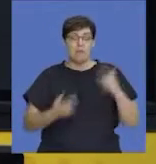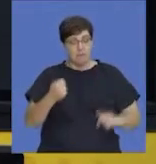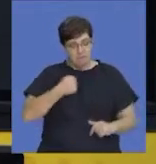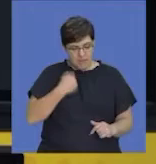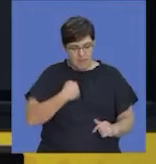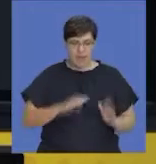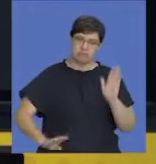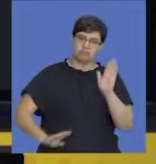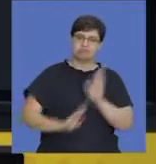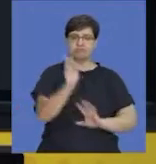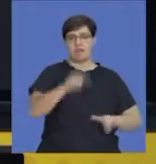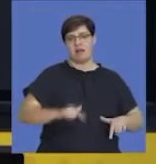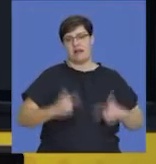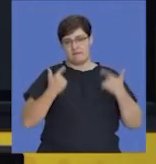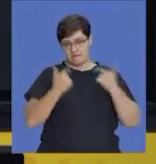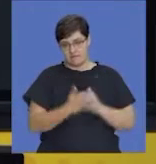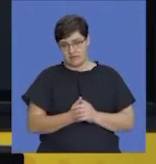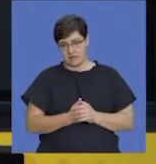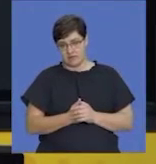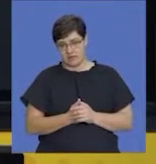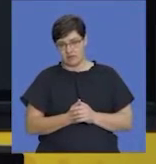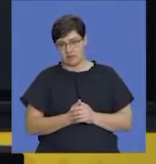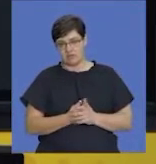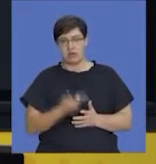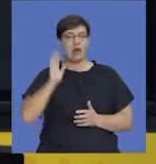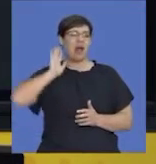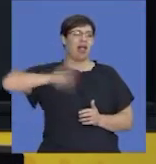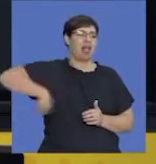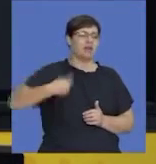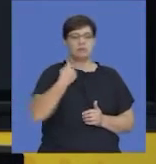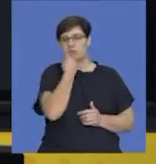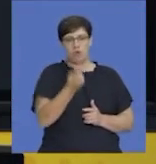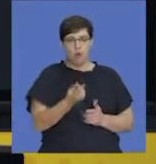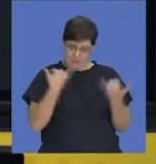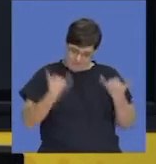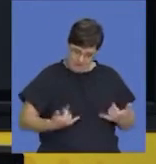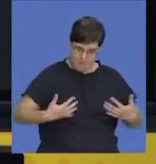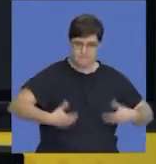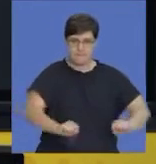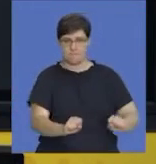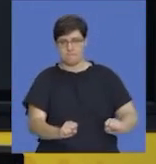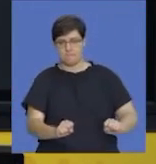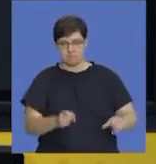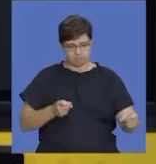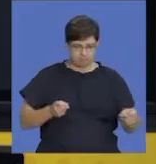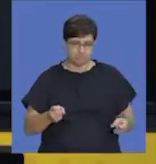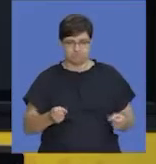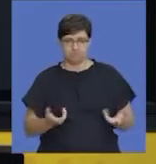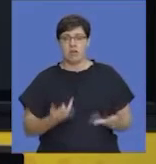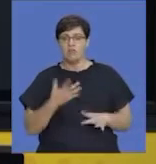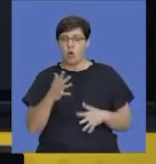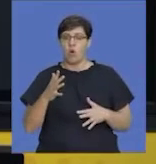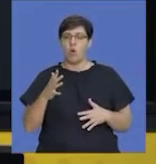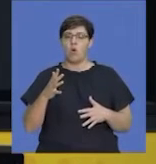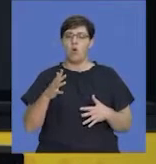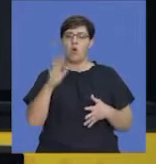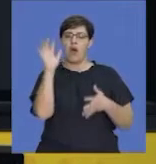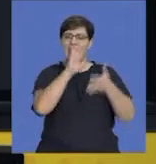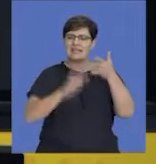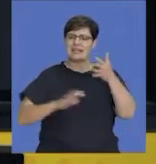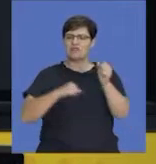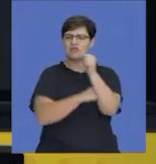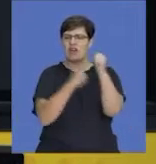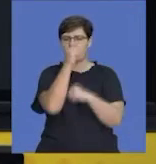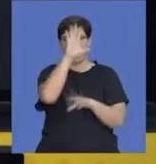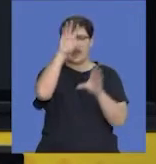how we have improved and how you don't leave things for tomorrow. Remember, your essay structure has